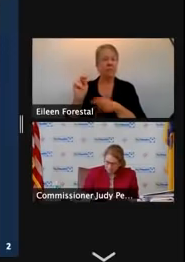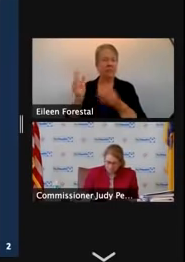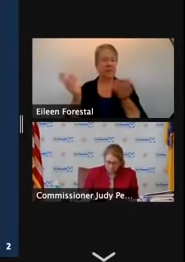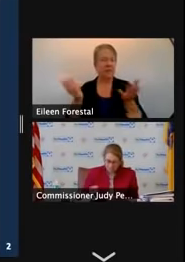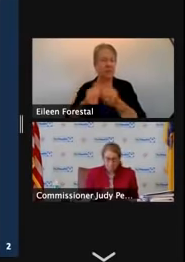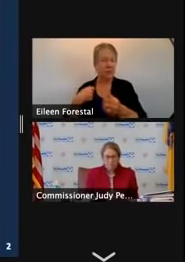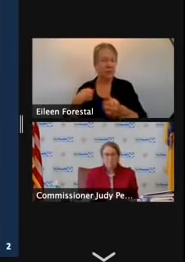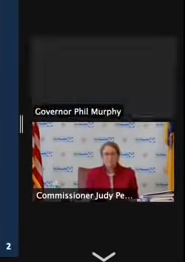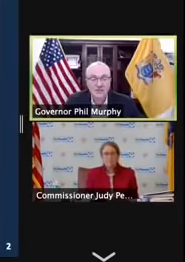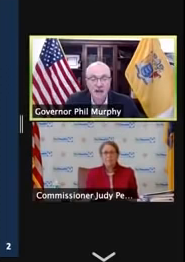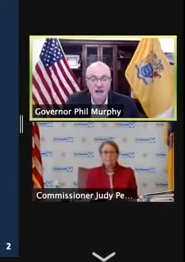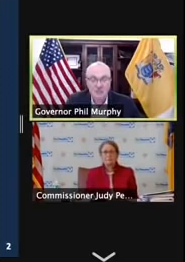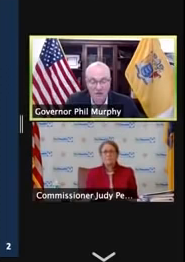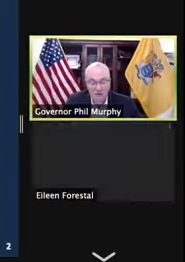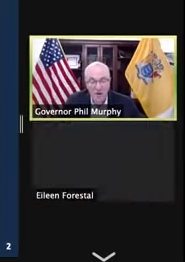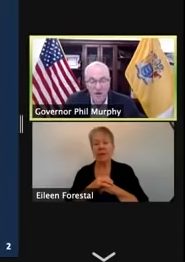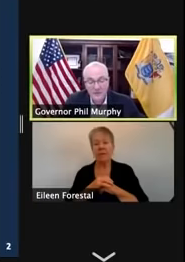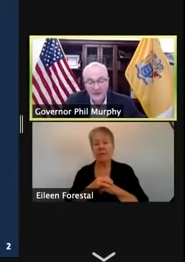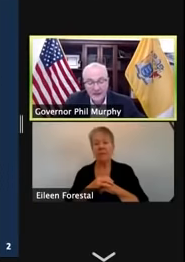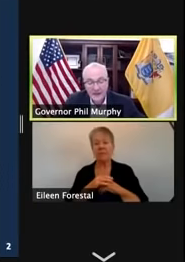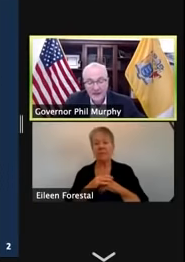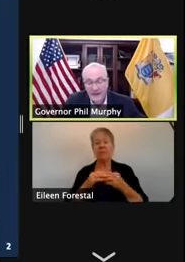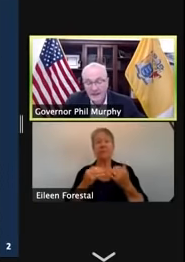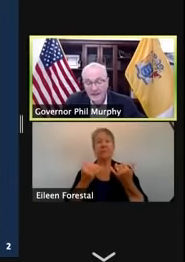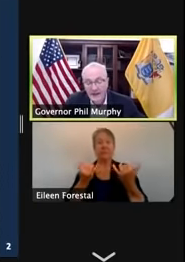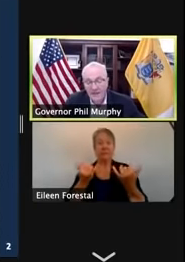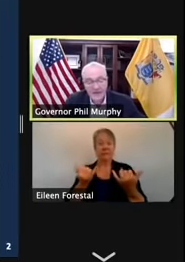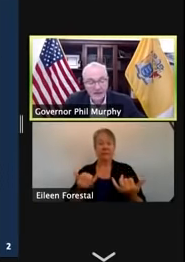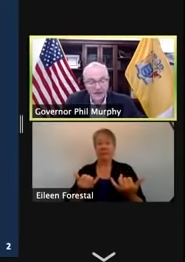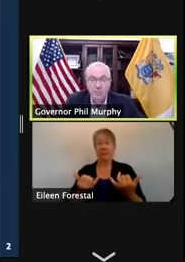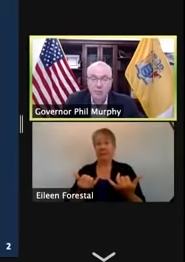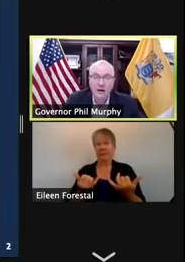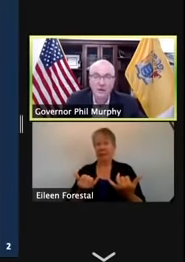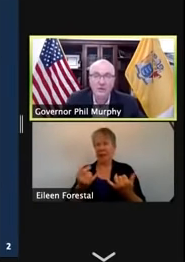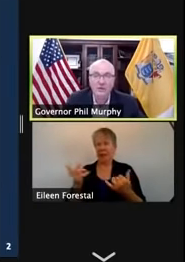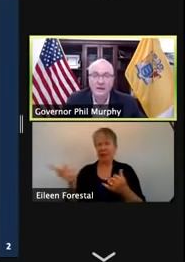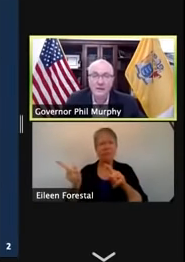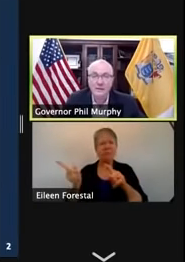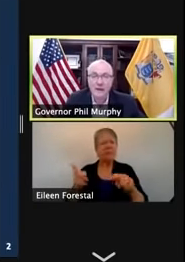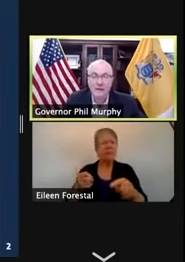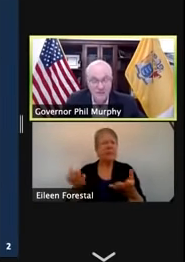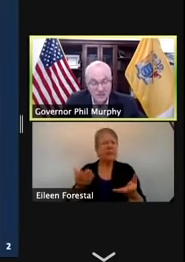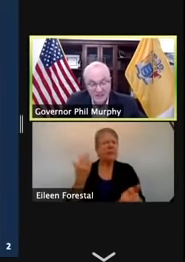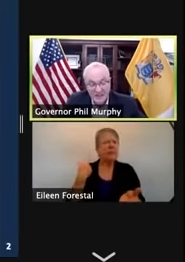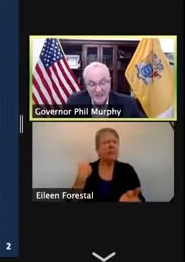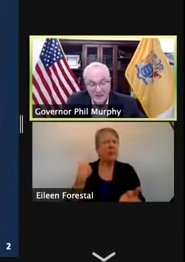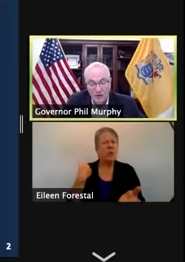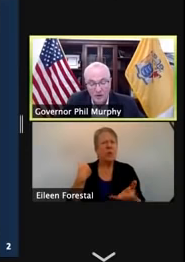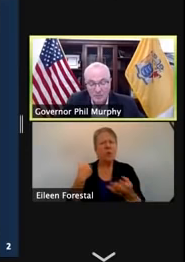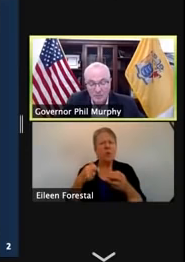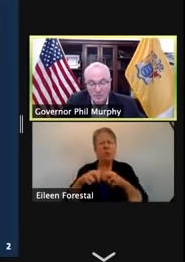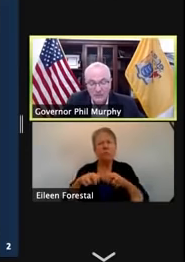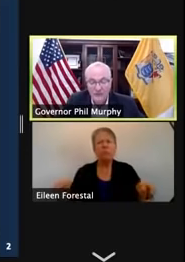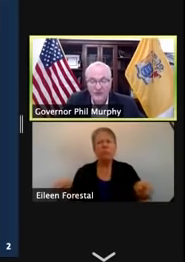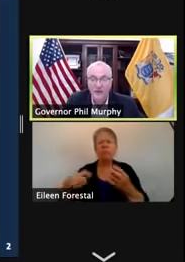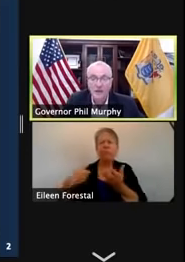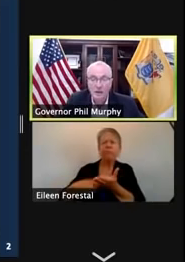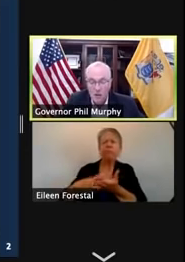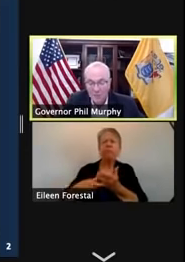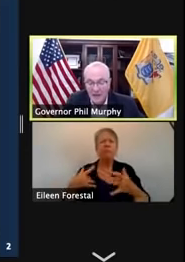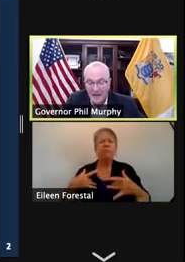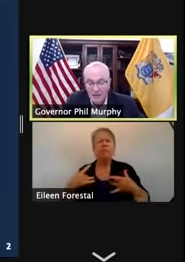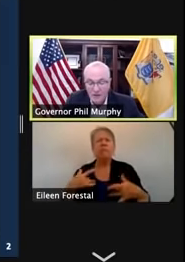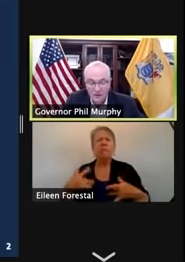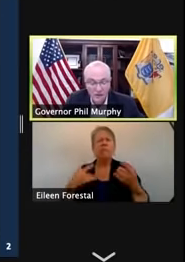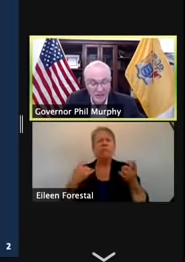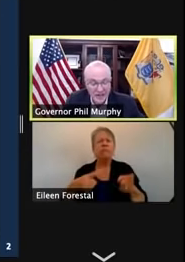joined us several times before to update us on the progress of the MVC and clearing up the